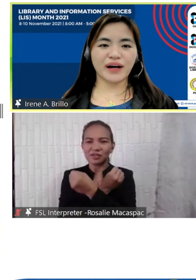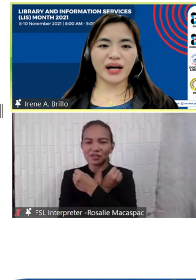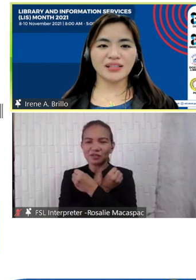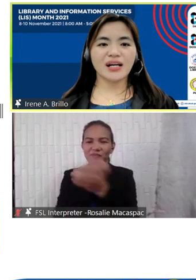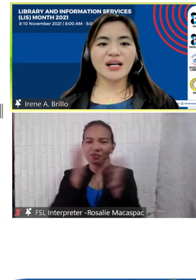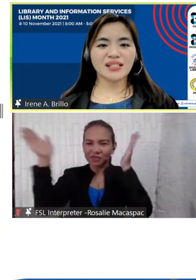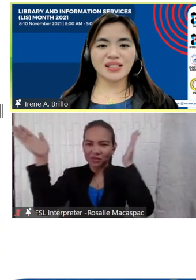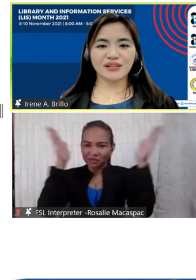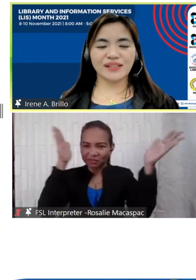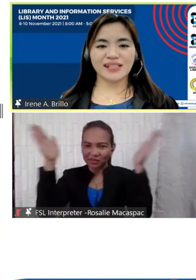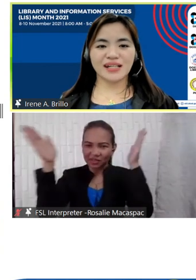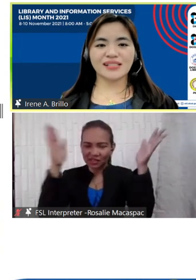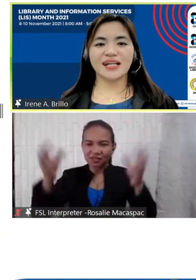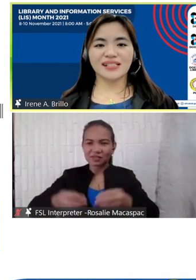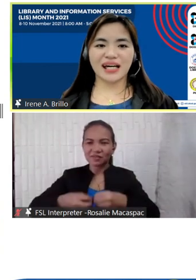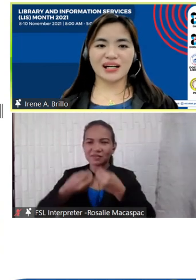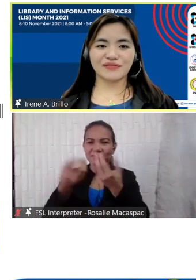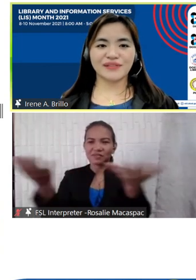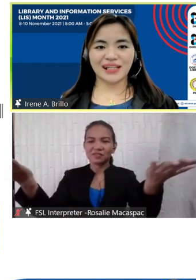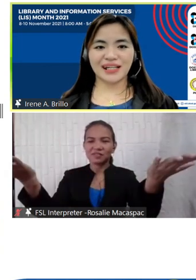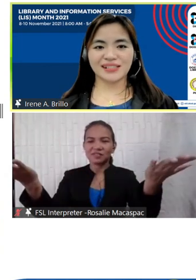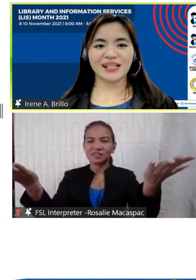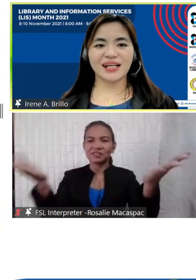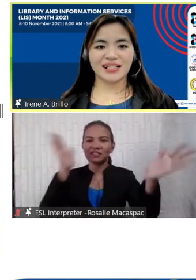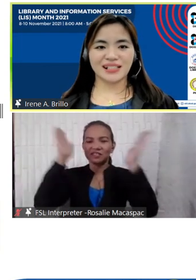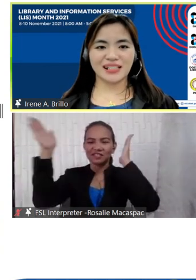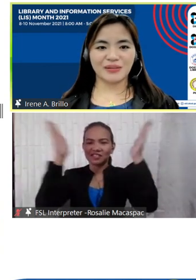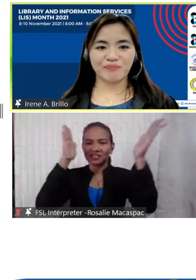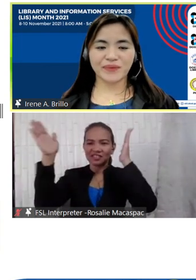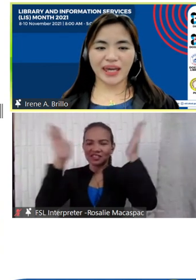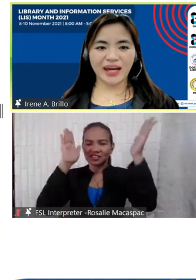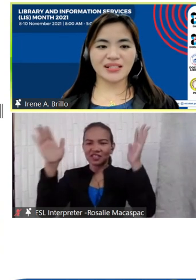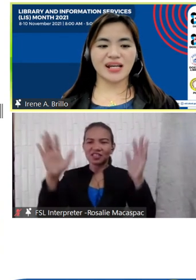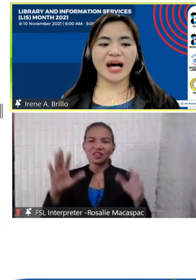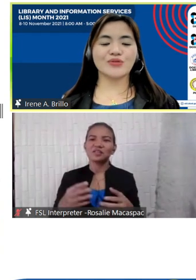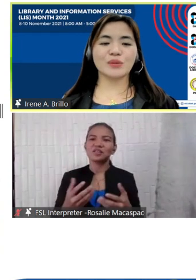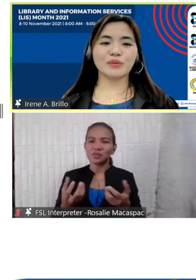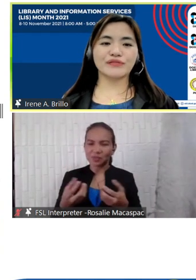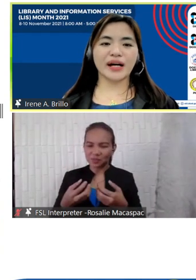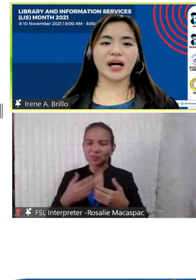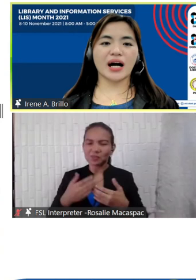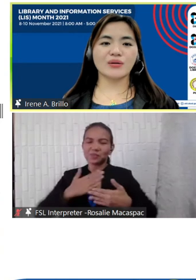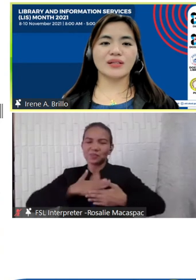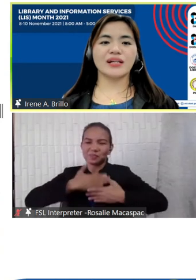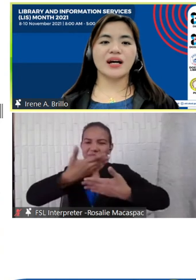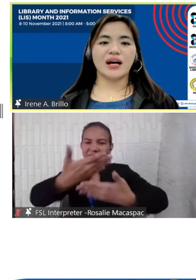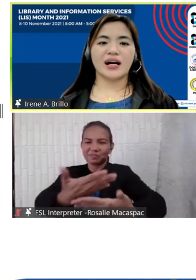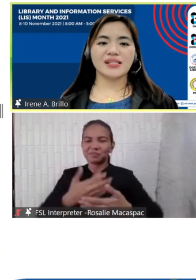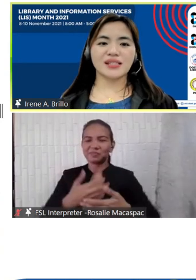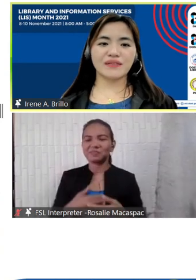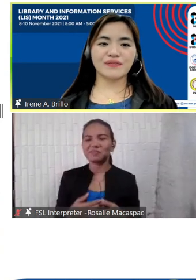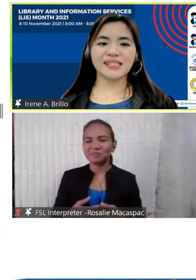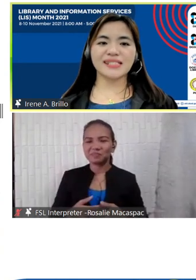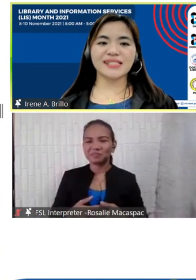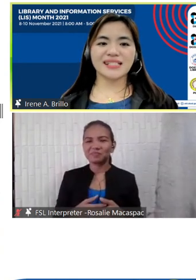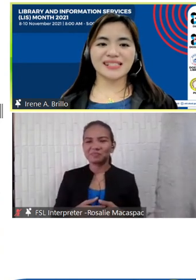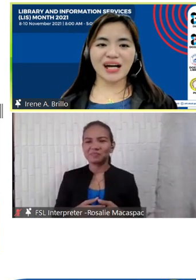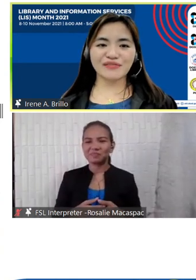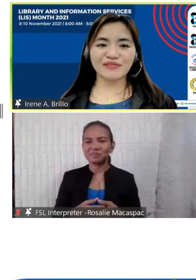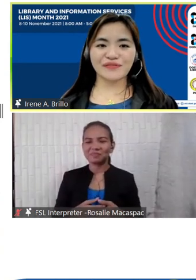to provide services selflessly. And as we provide our